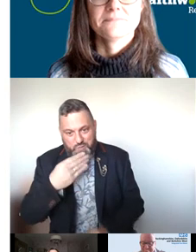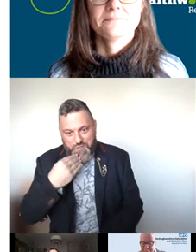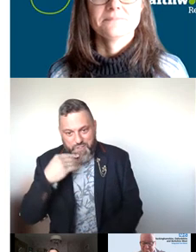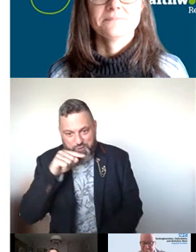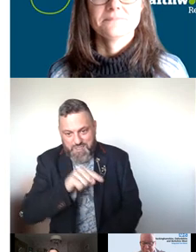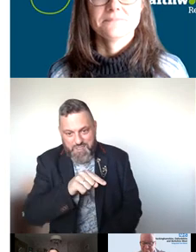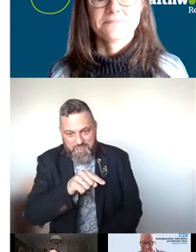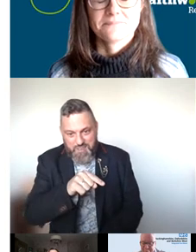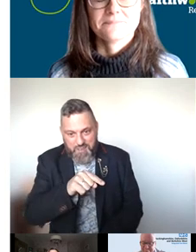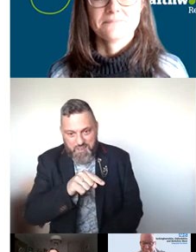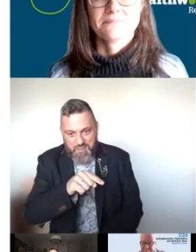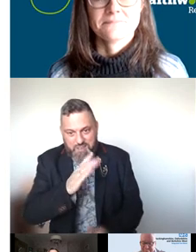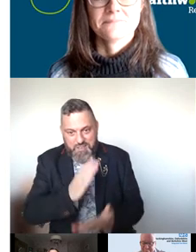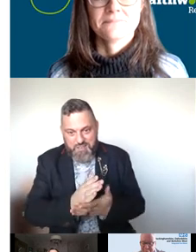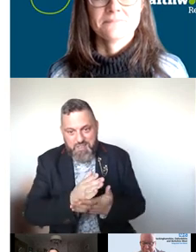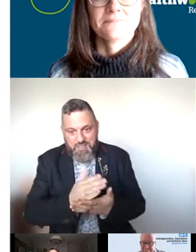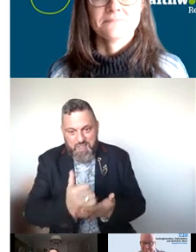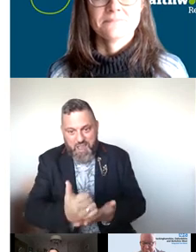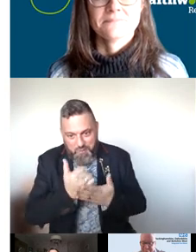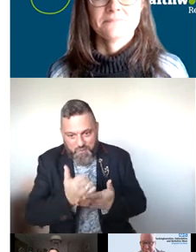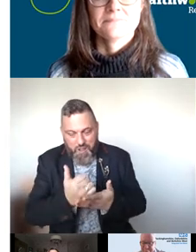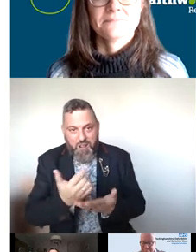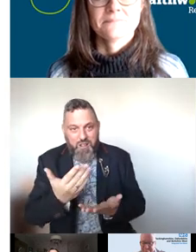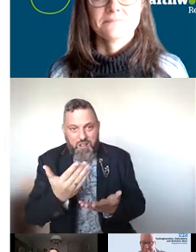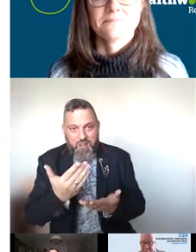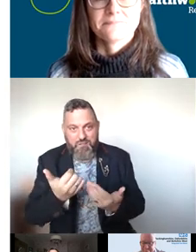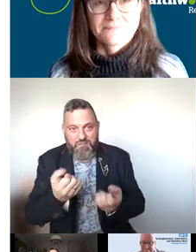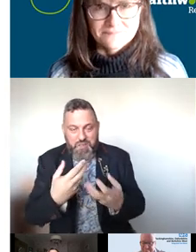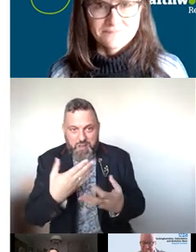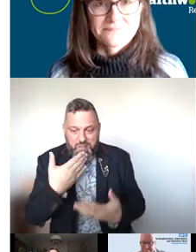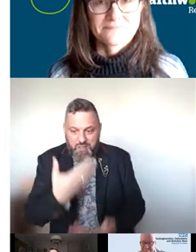So I think it's really helpful feedback, and thank you for it.